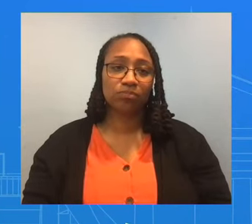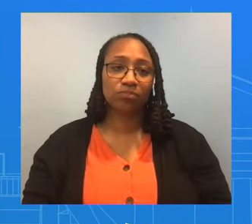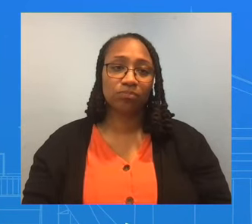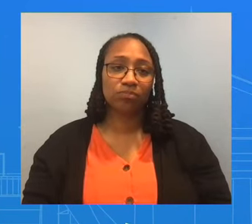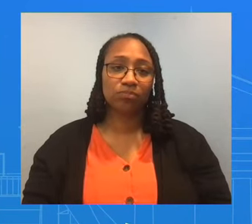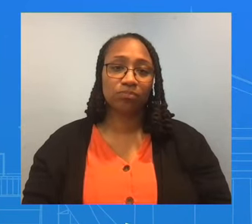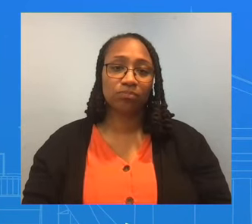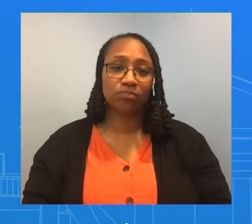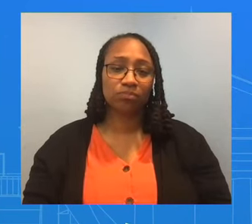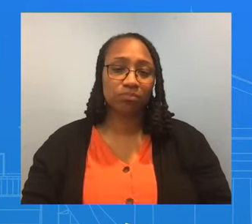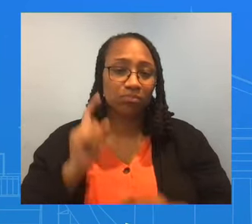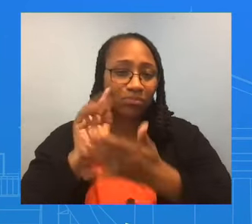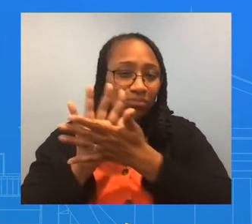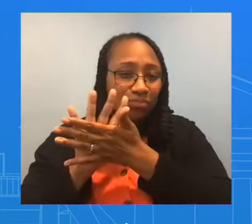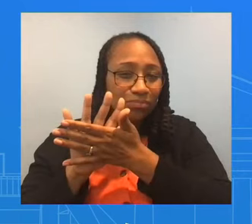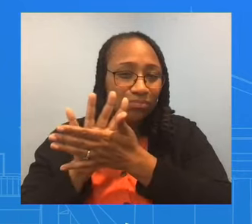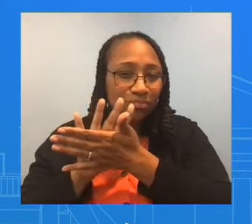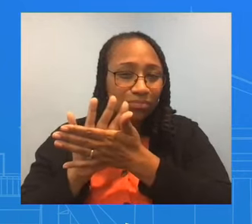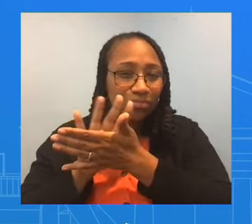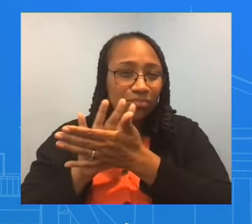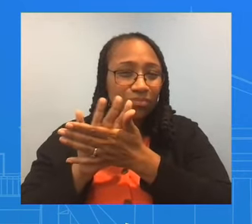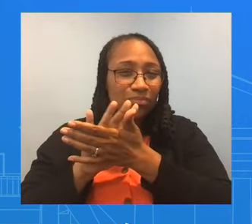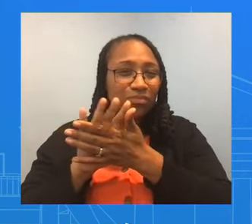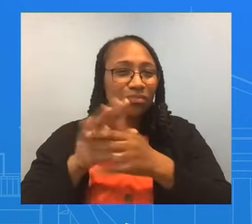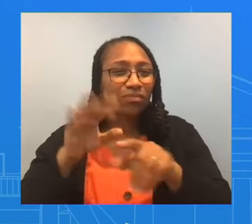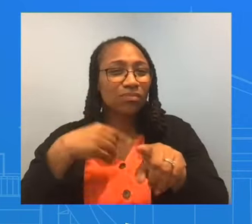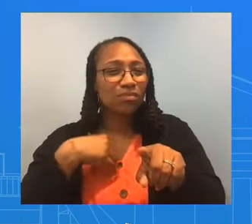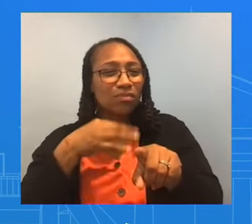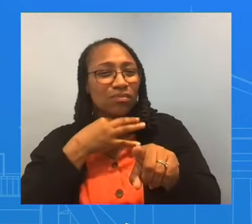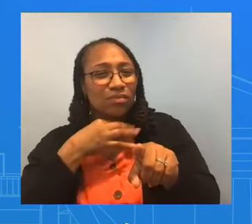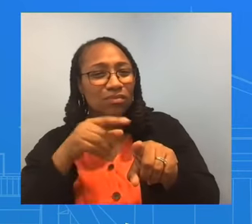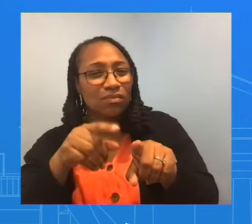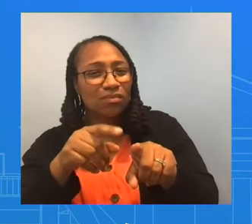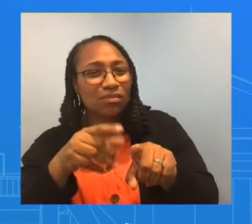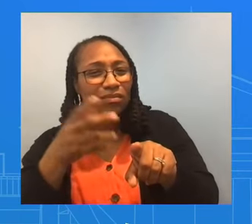subbing? She found out when we all found out this morning internally.